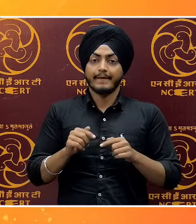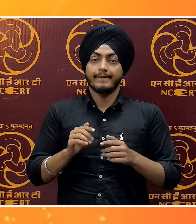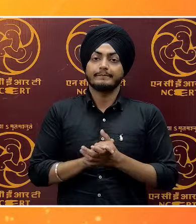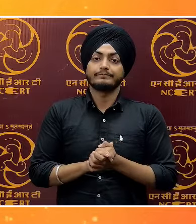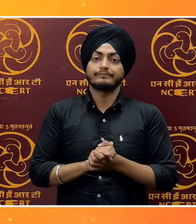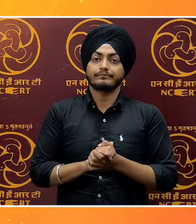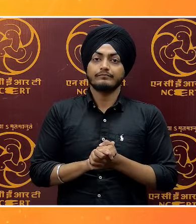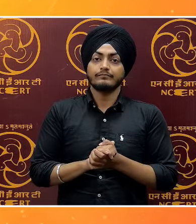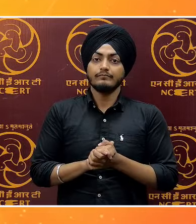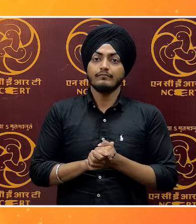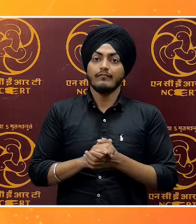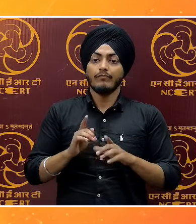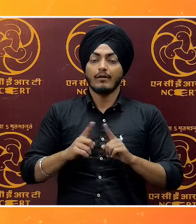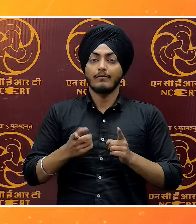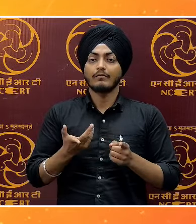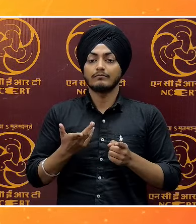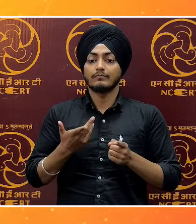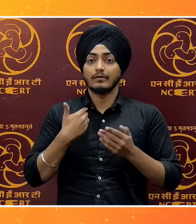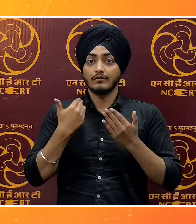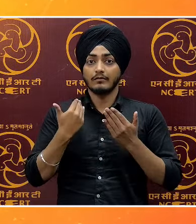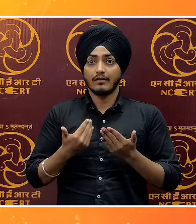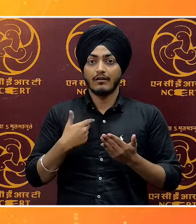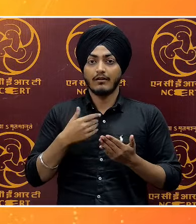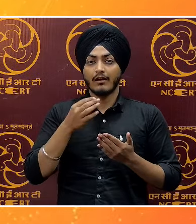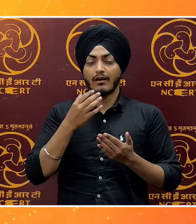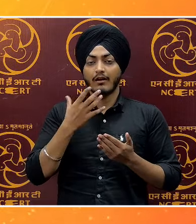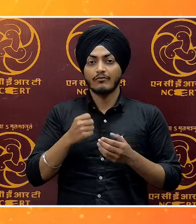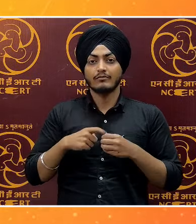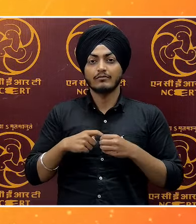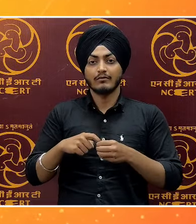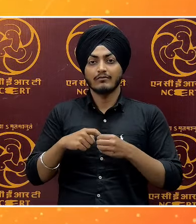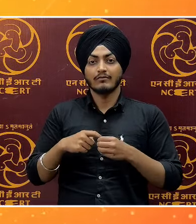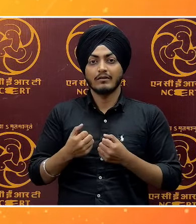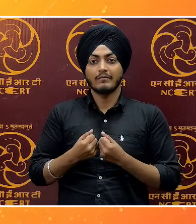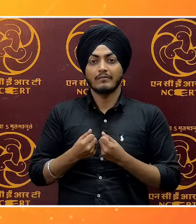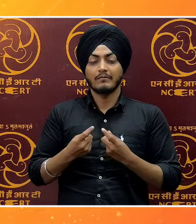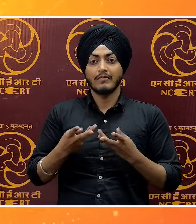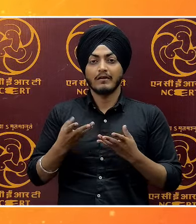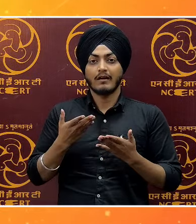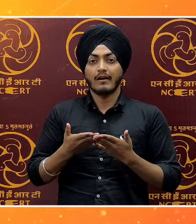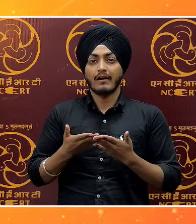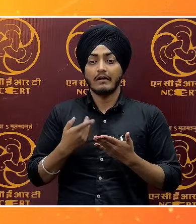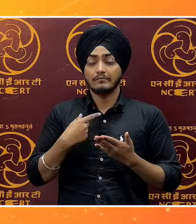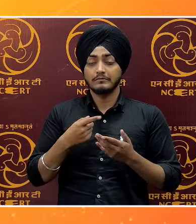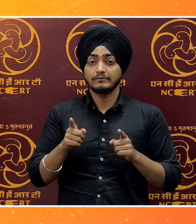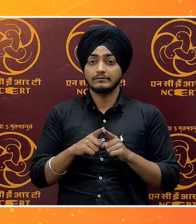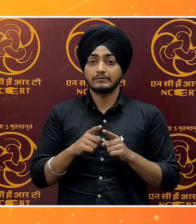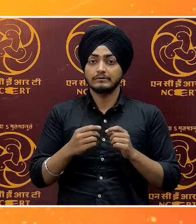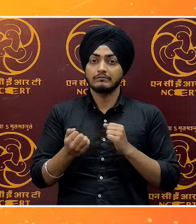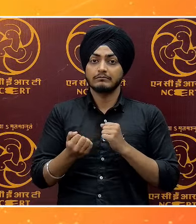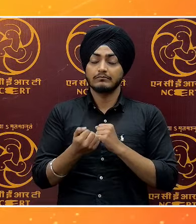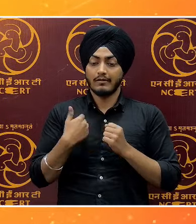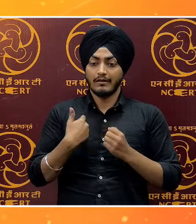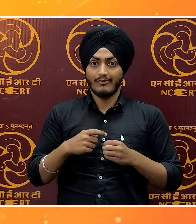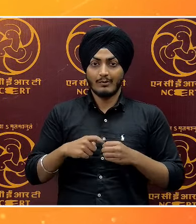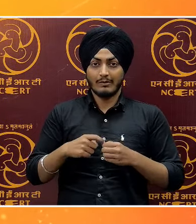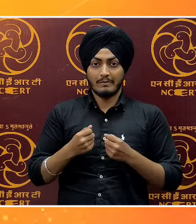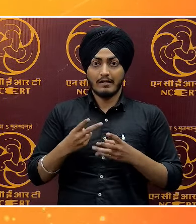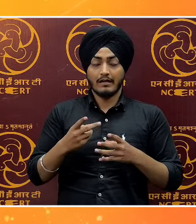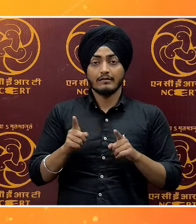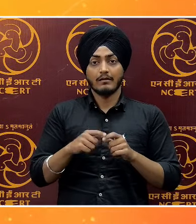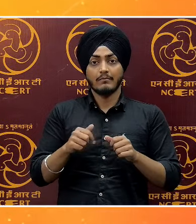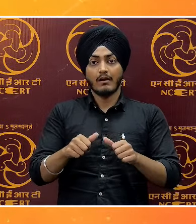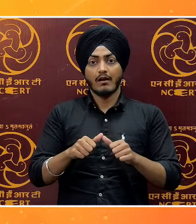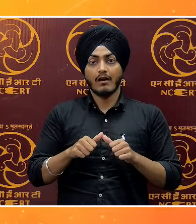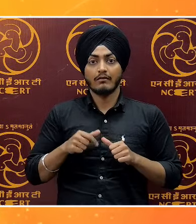dth.class2@ciet.nic.in. Apart from this homework, we also keep on asking questions during the session as well. So do make sure that you answer those questions and